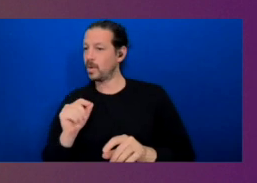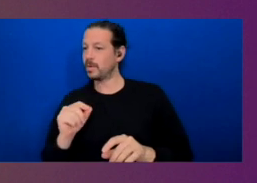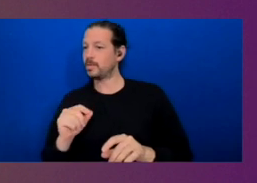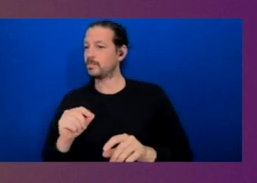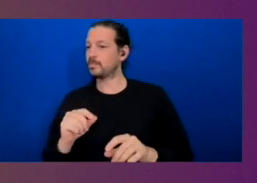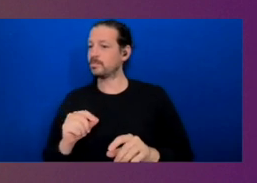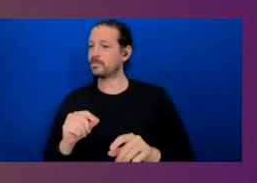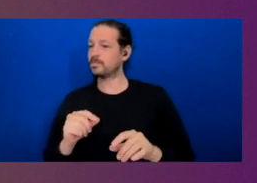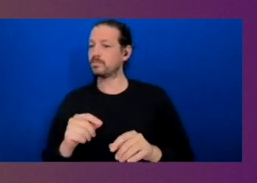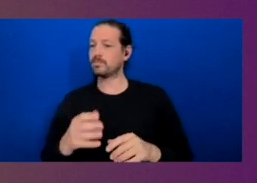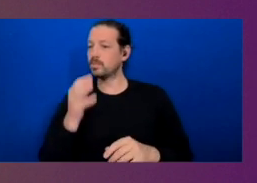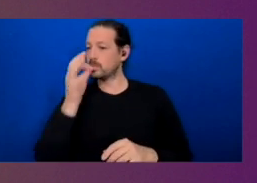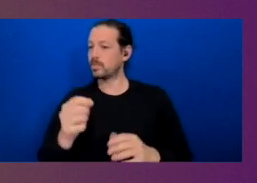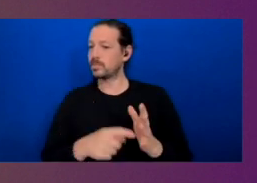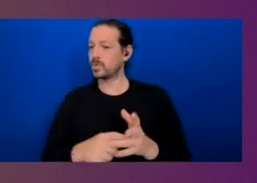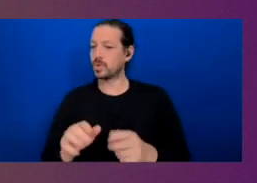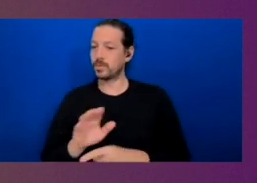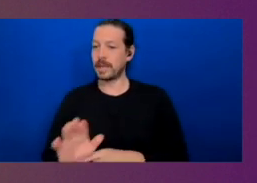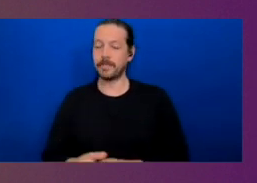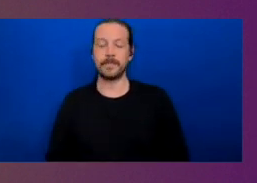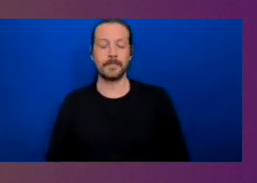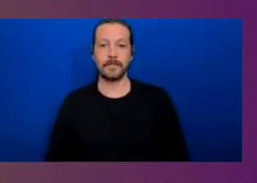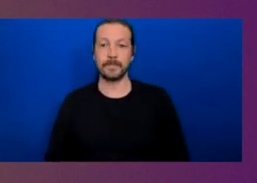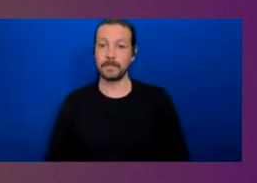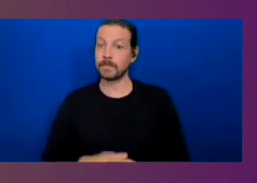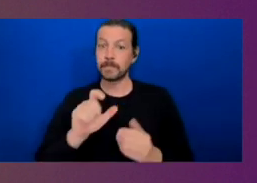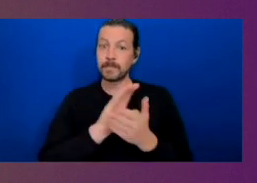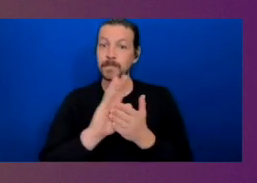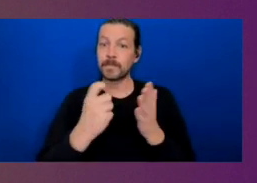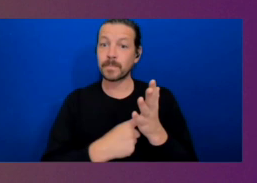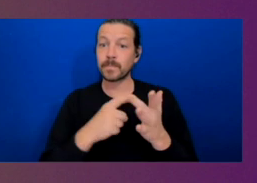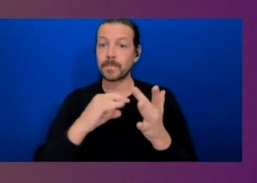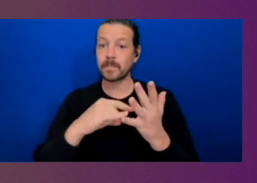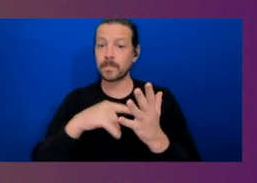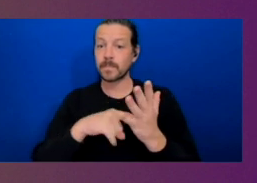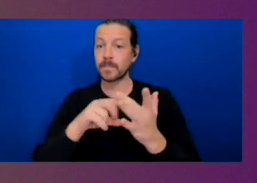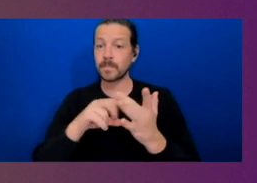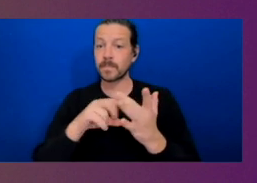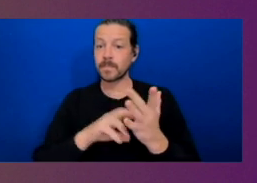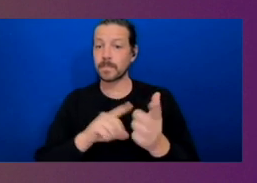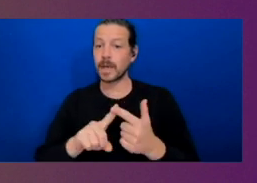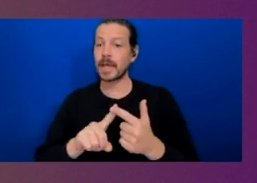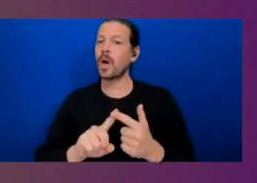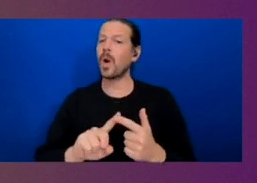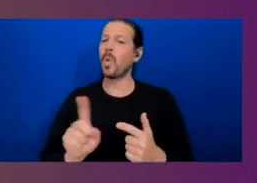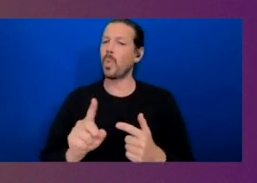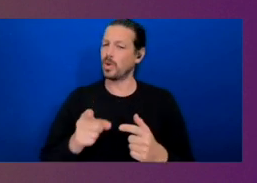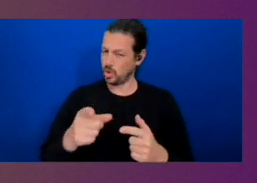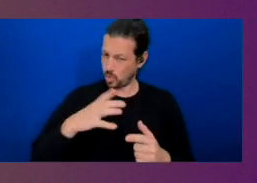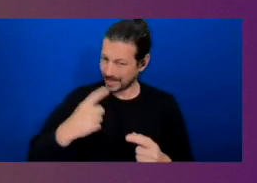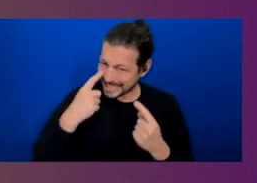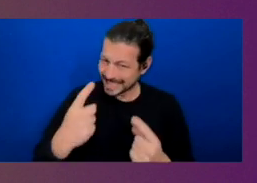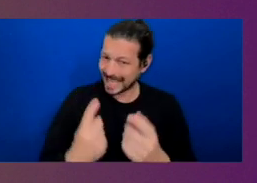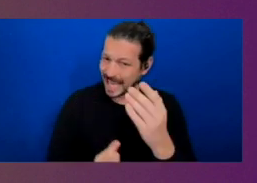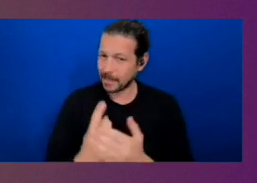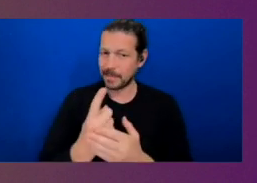amazing panelists. Christine, what would you like to see to create better conditions around design for user empowerment? What would you like to see